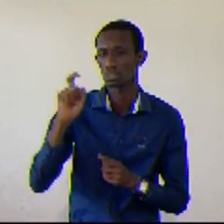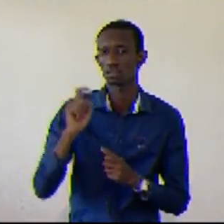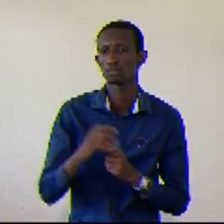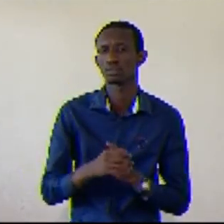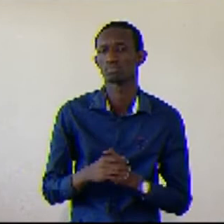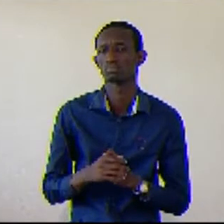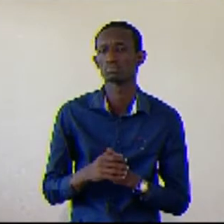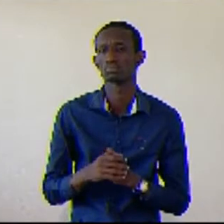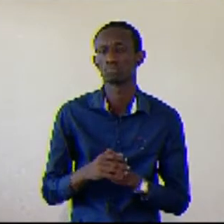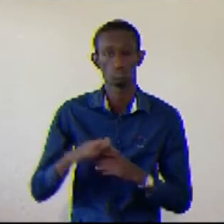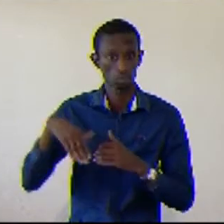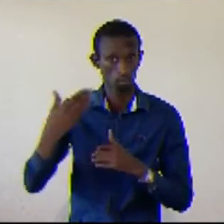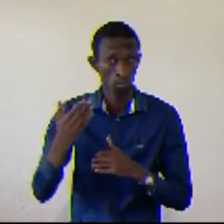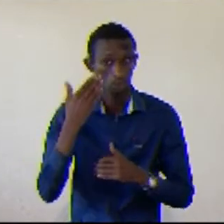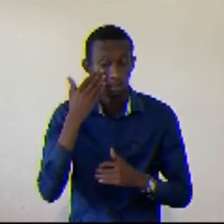x4, we shall have